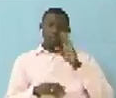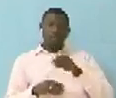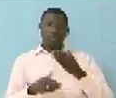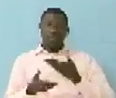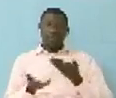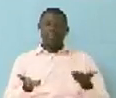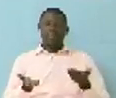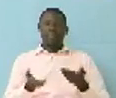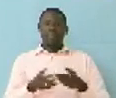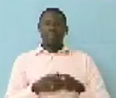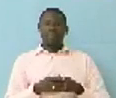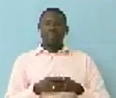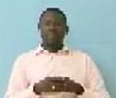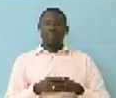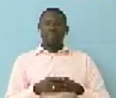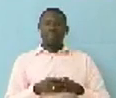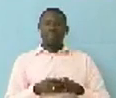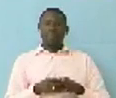Let him accept.